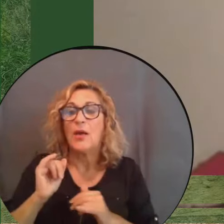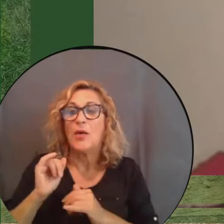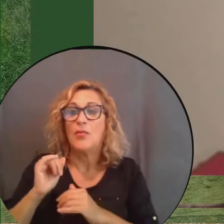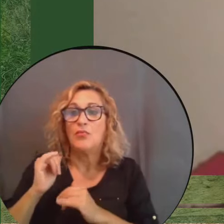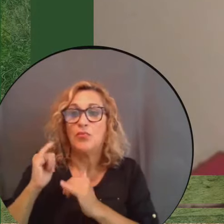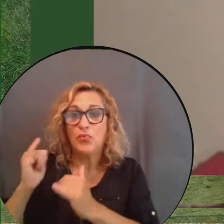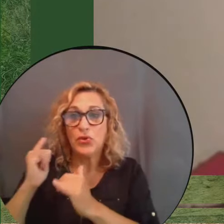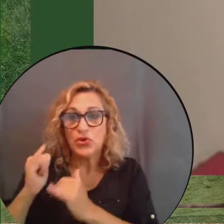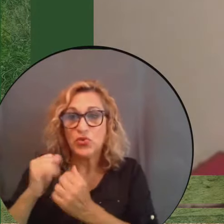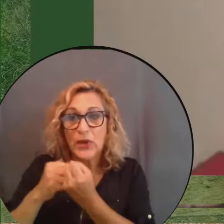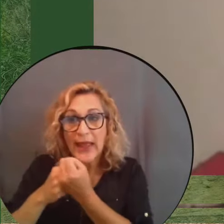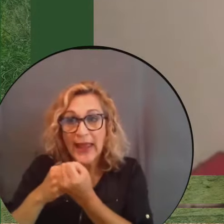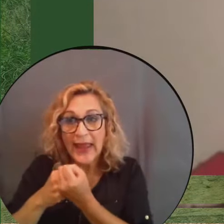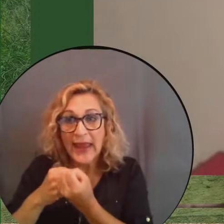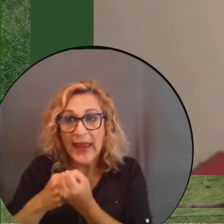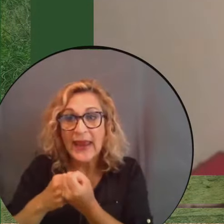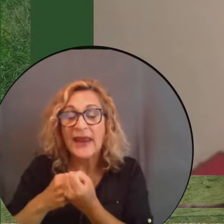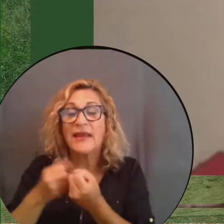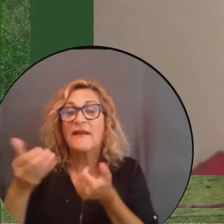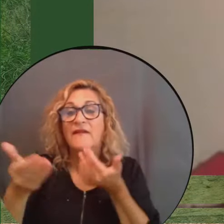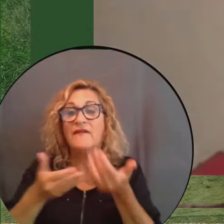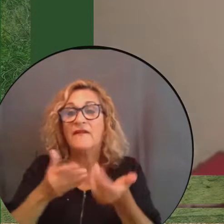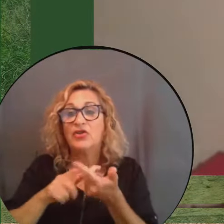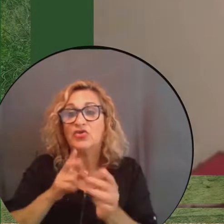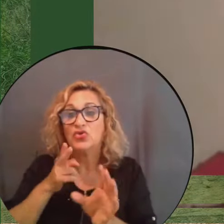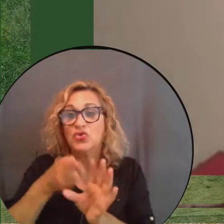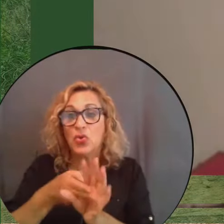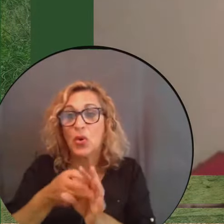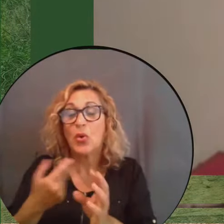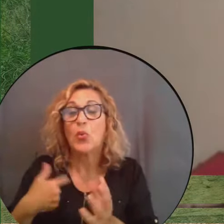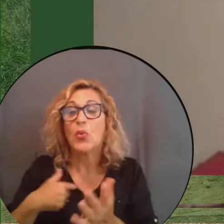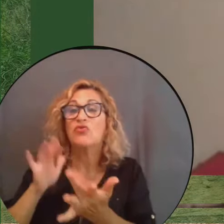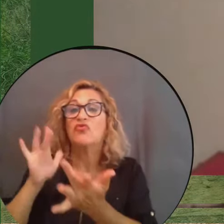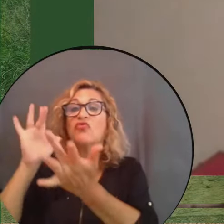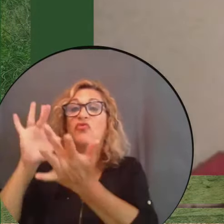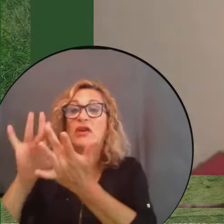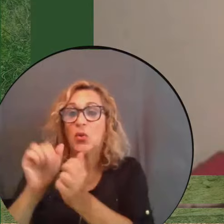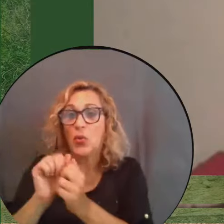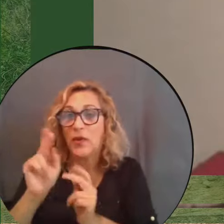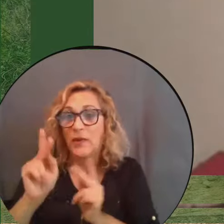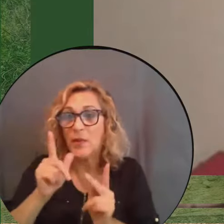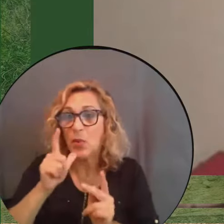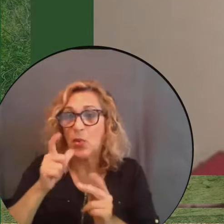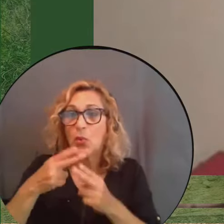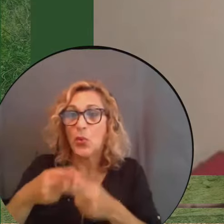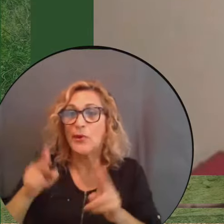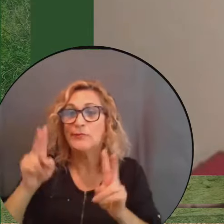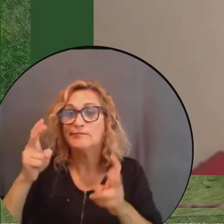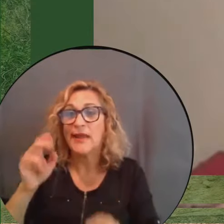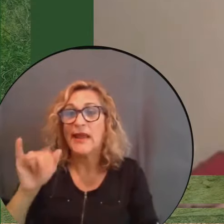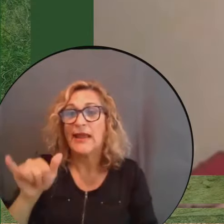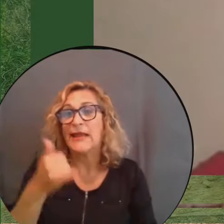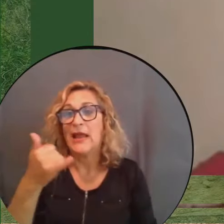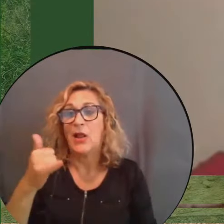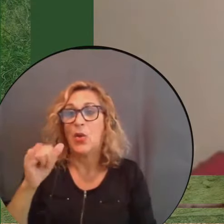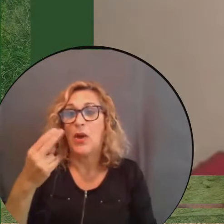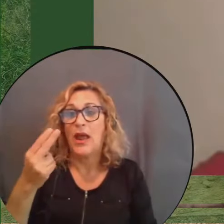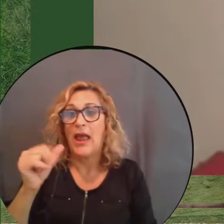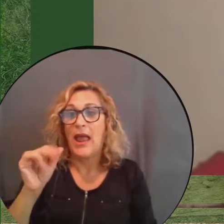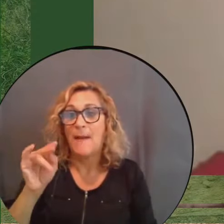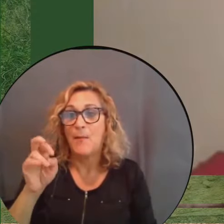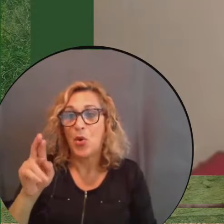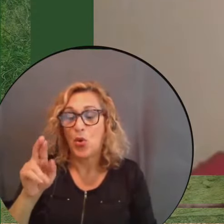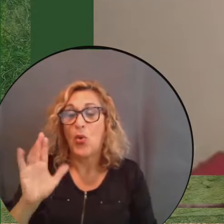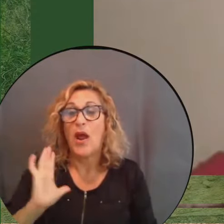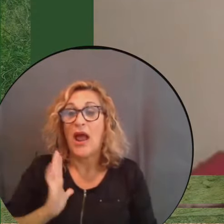the immediacy was we reached out to people who had been involved with Yellowhammer Fund and the various aspects of our work, whether it was abortion or